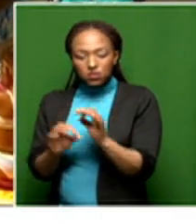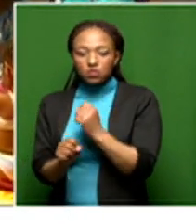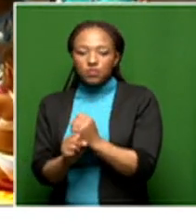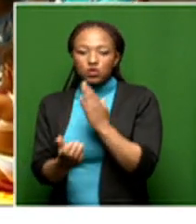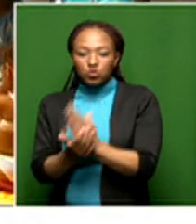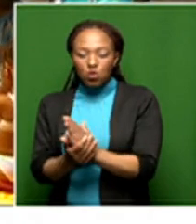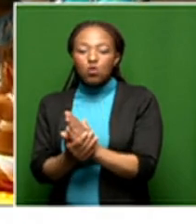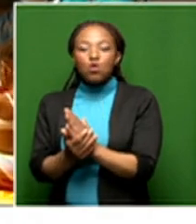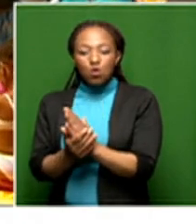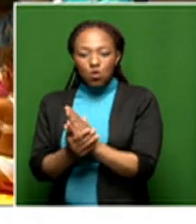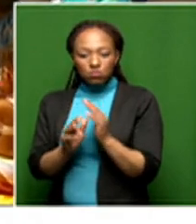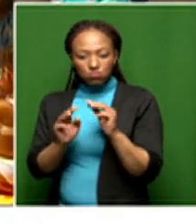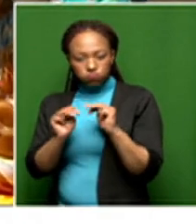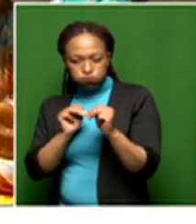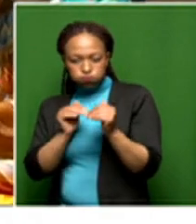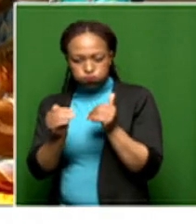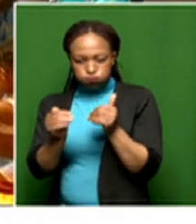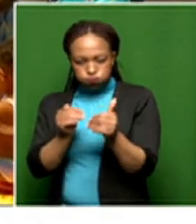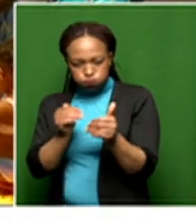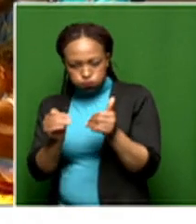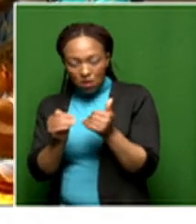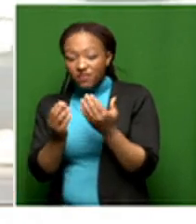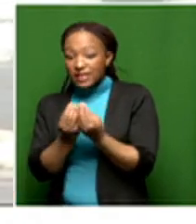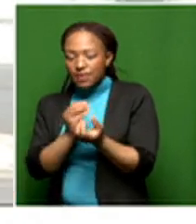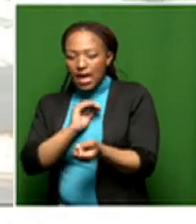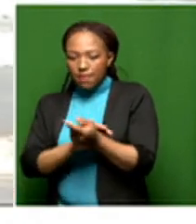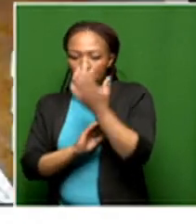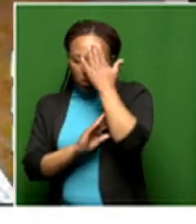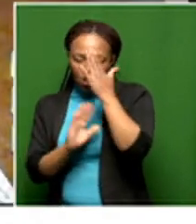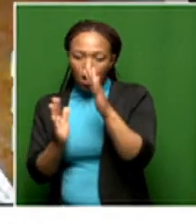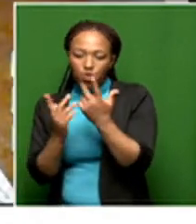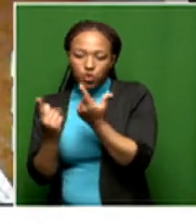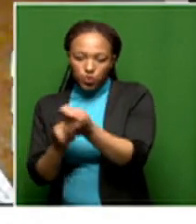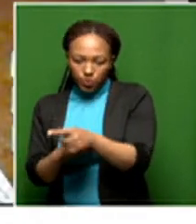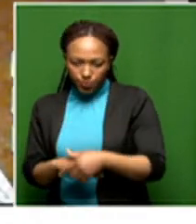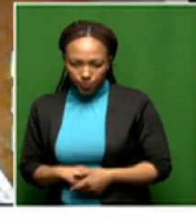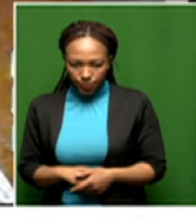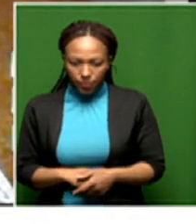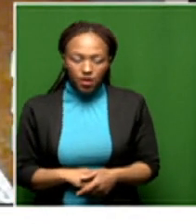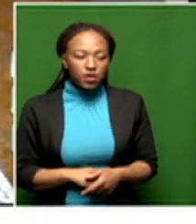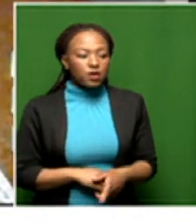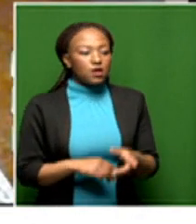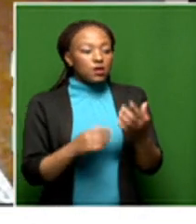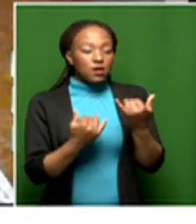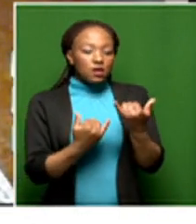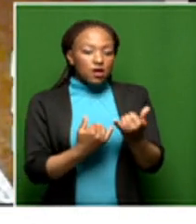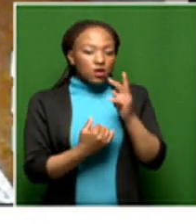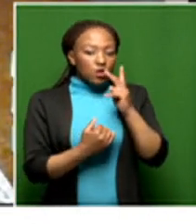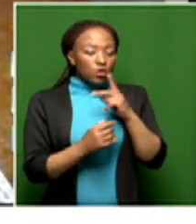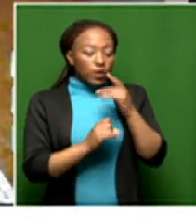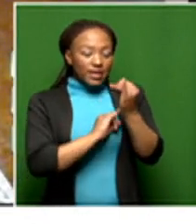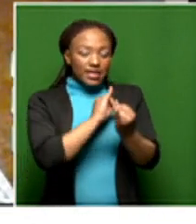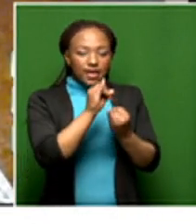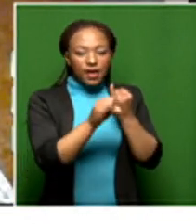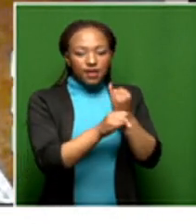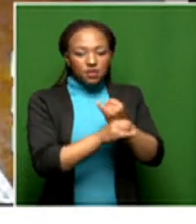that we've got mitigating circumstances should something occur. So now we're looking at international borders